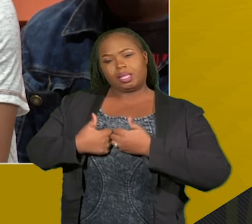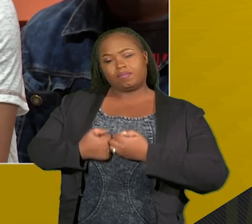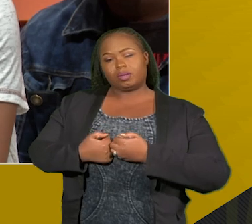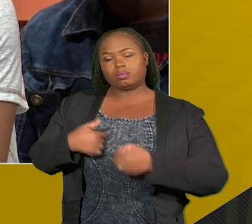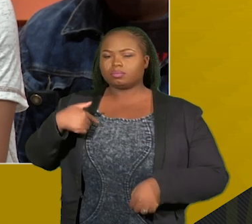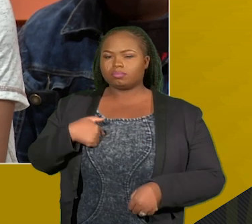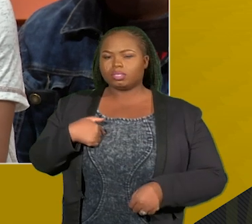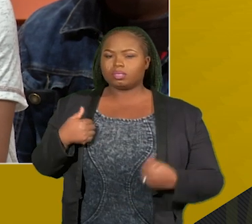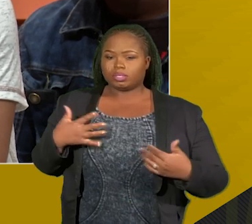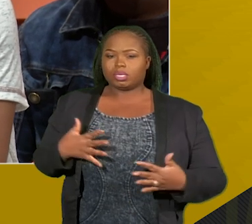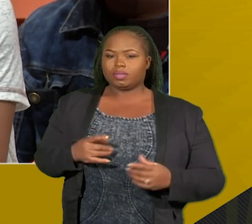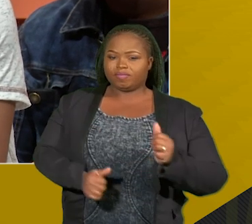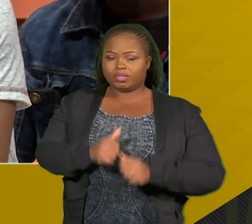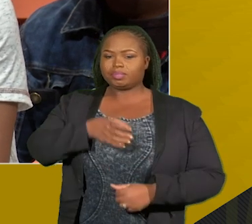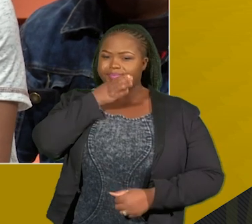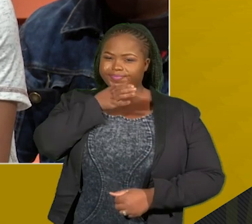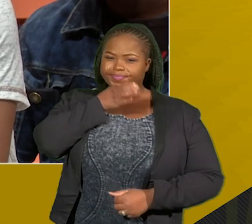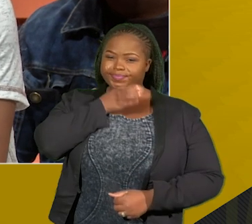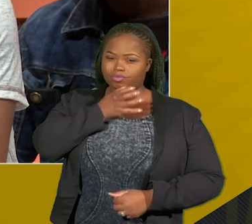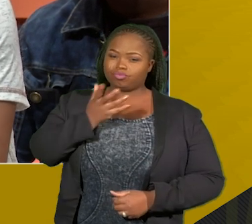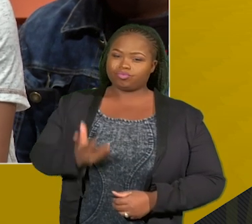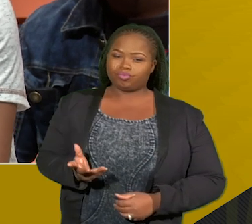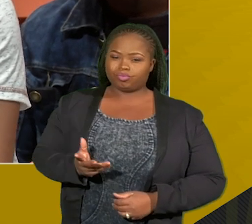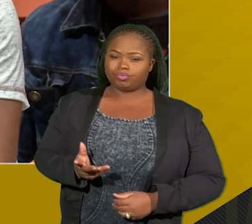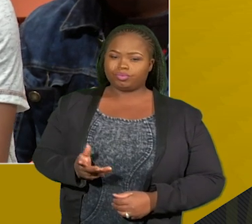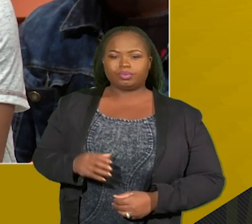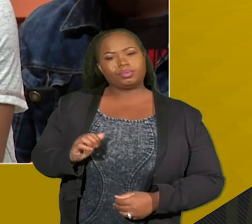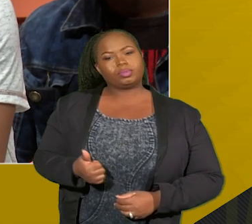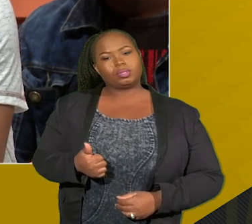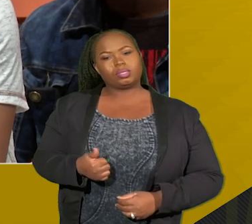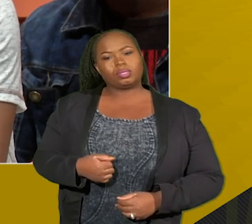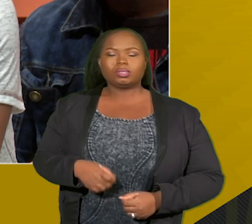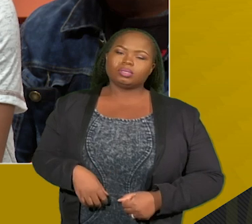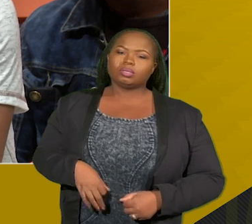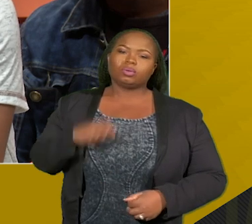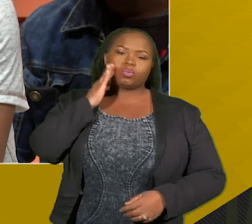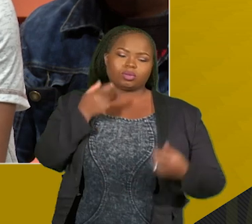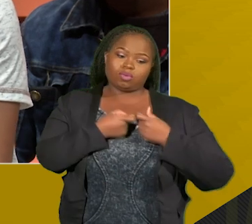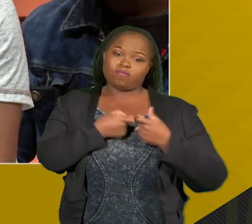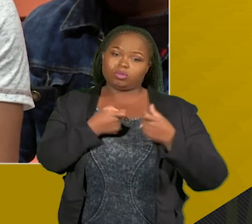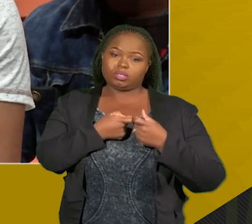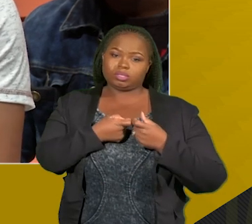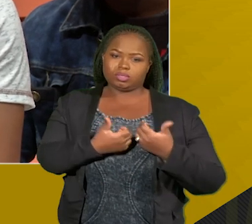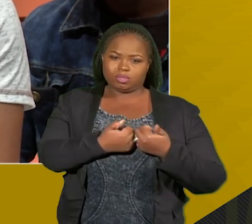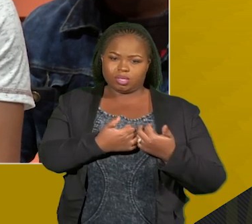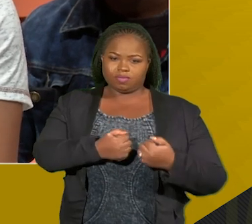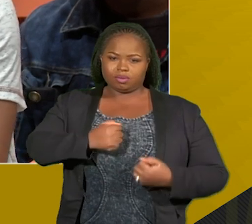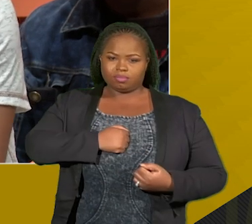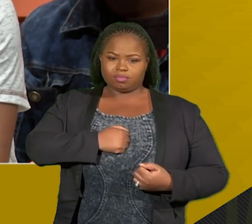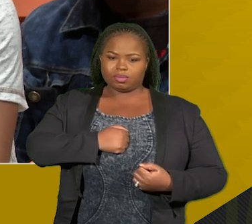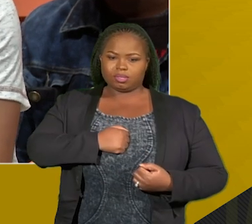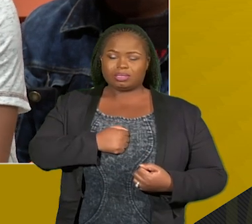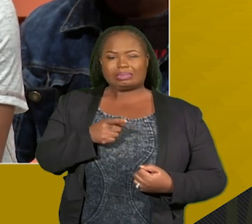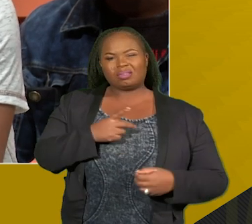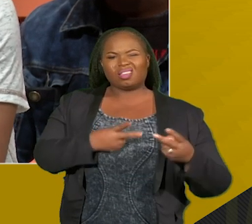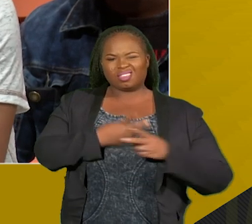nje. Yeah. So there's this extent lera cabana retwa jwale and then like I think